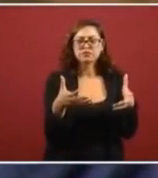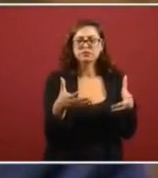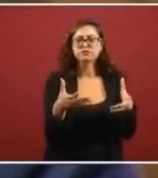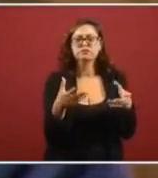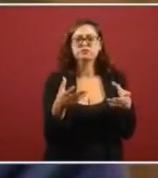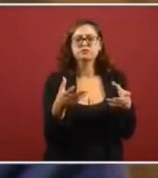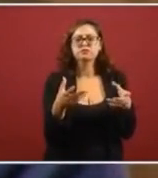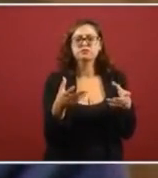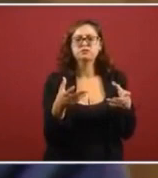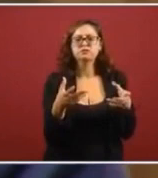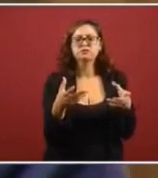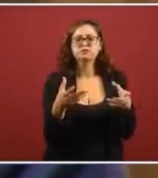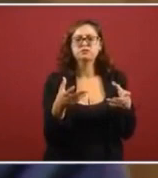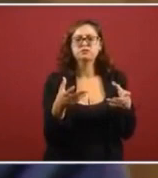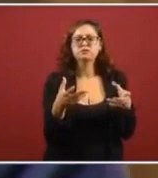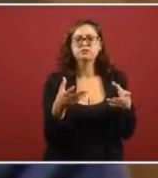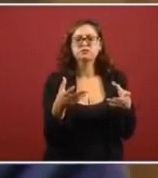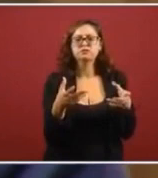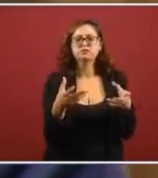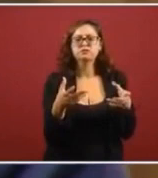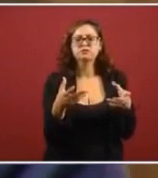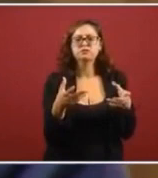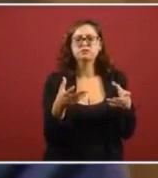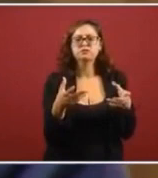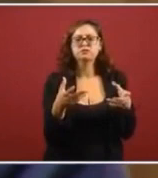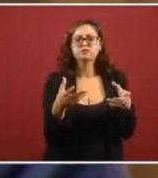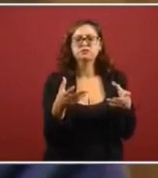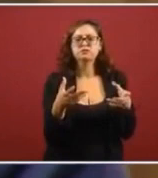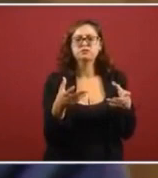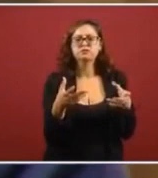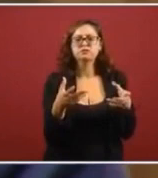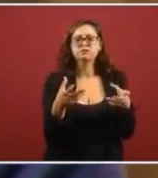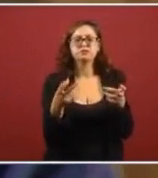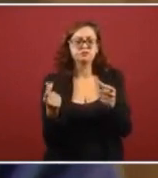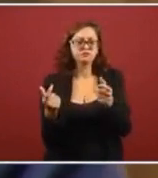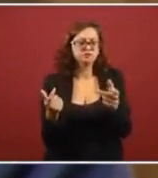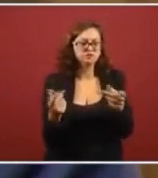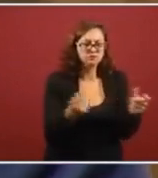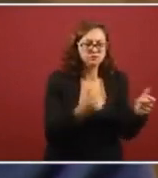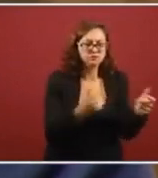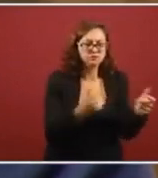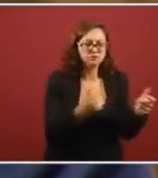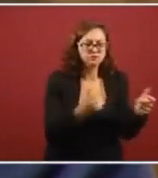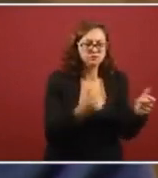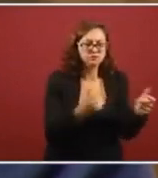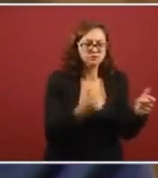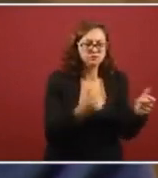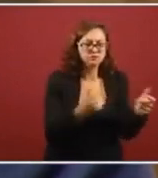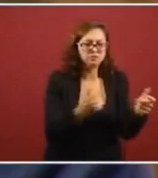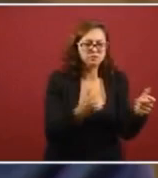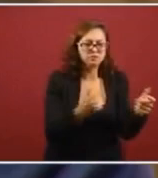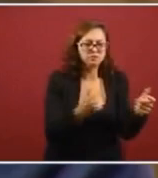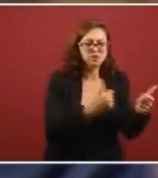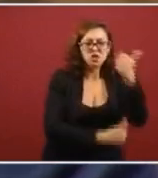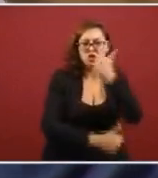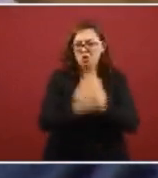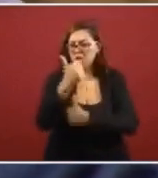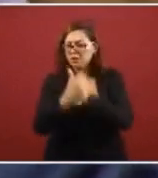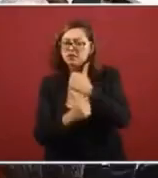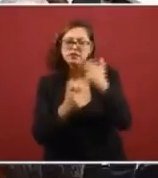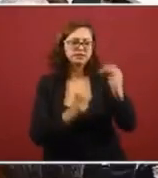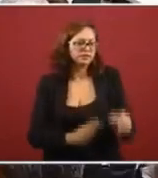and the increases in productivity and of competition